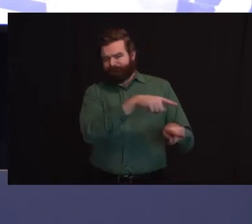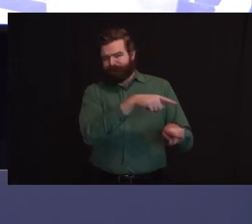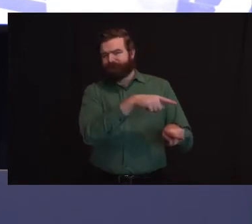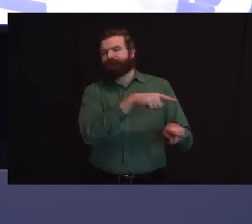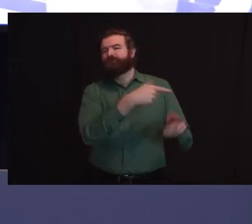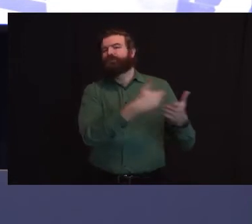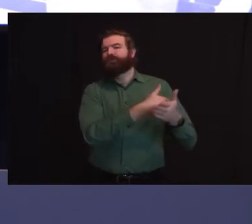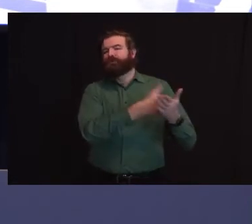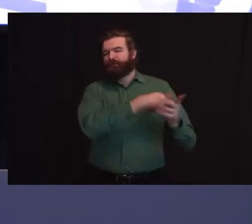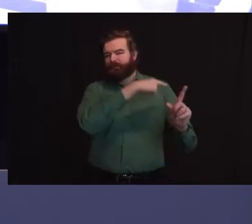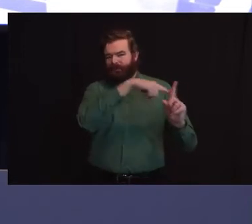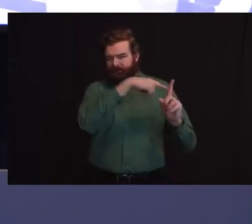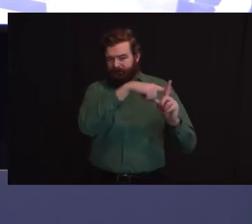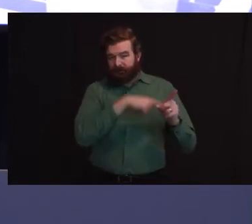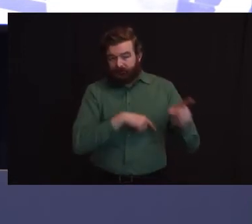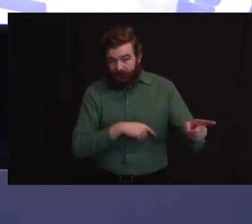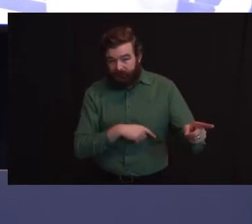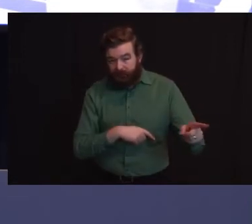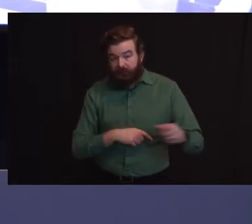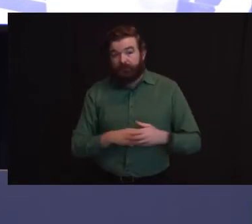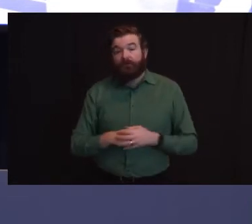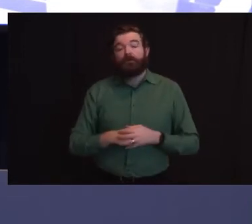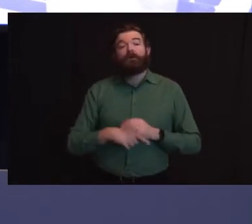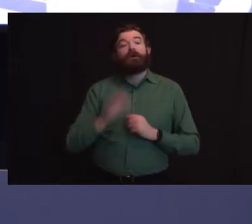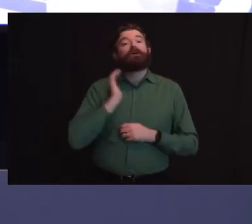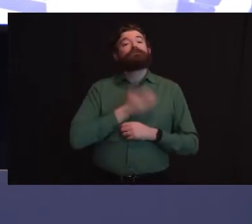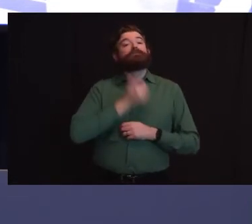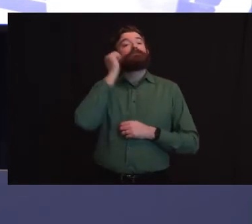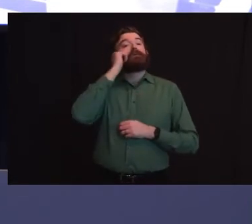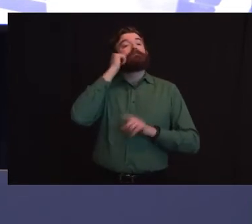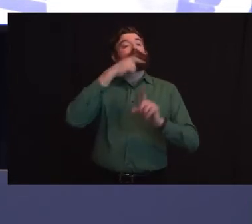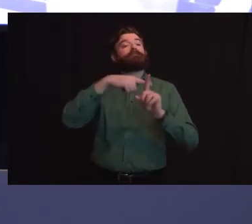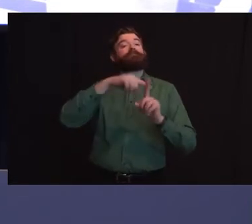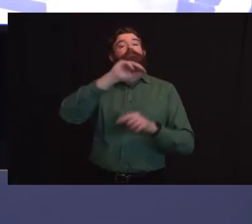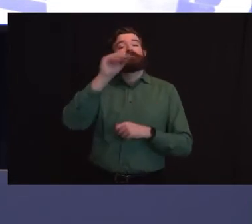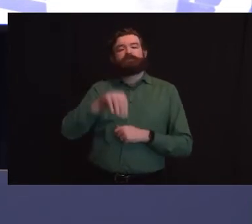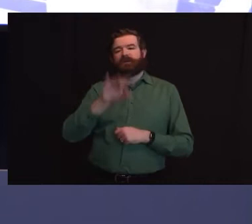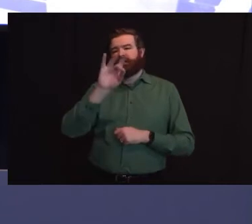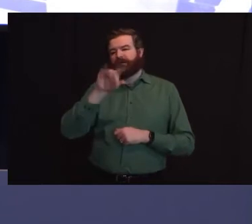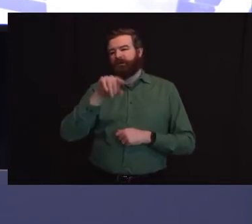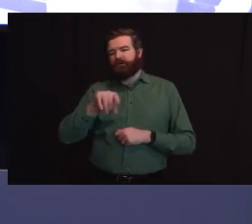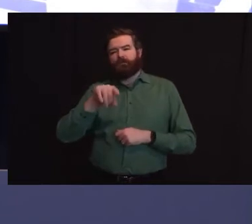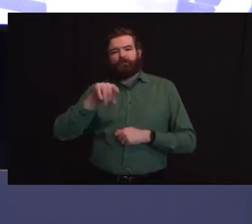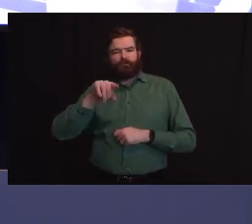25th was 8.37% for all of New Jersey,